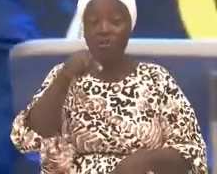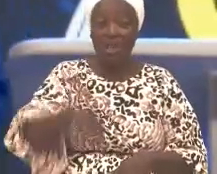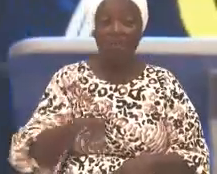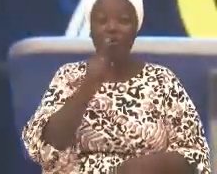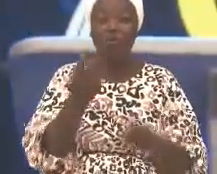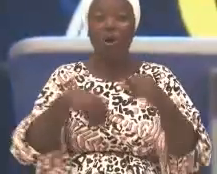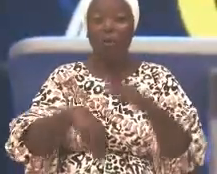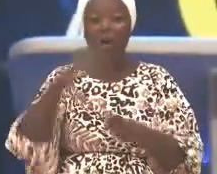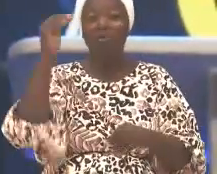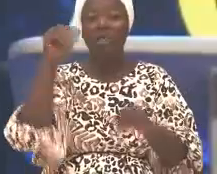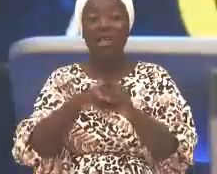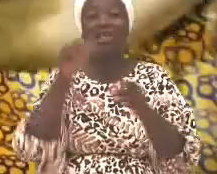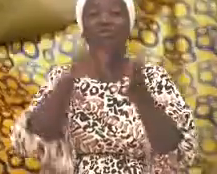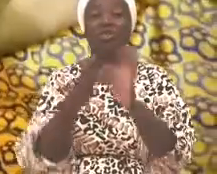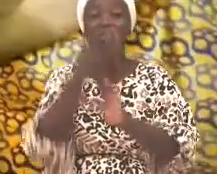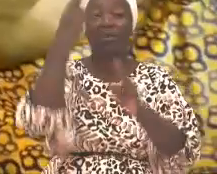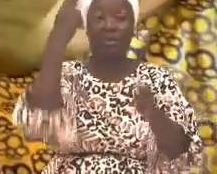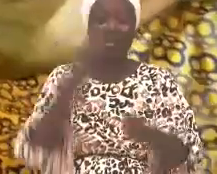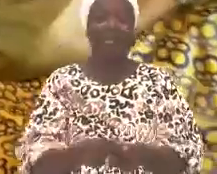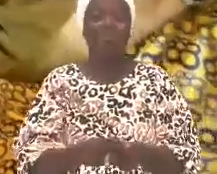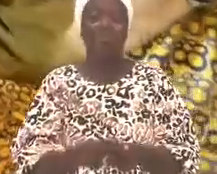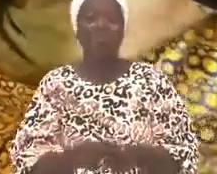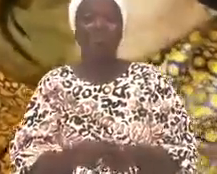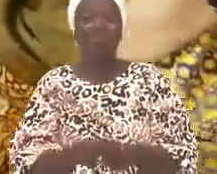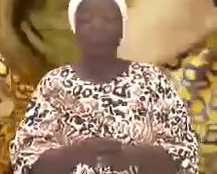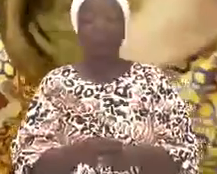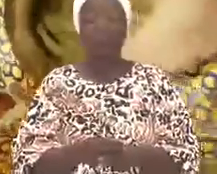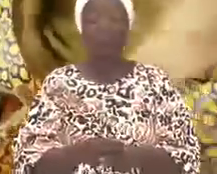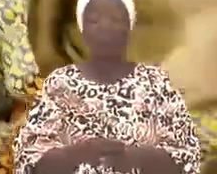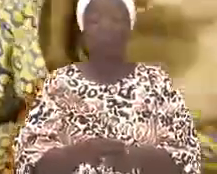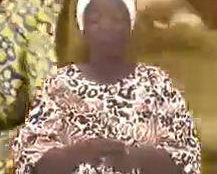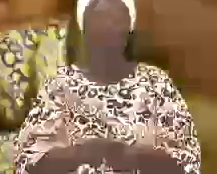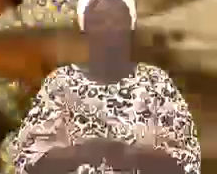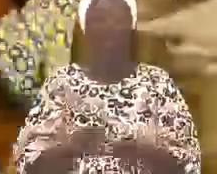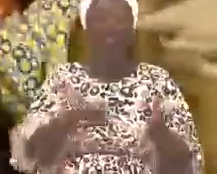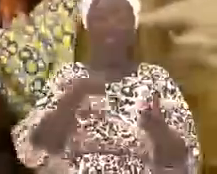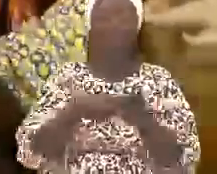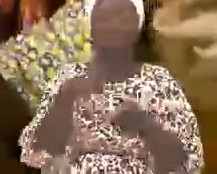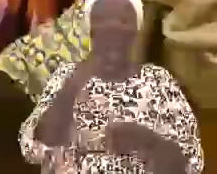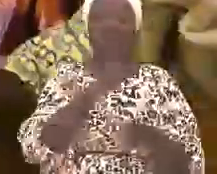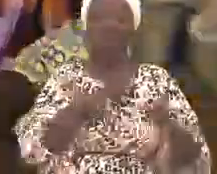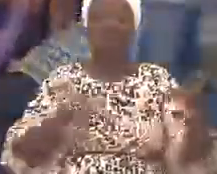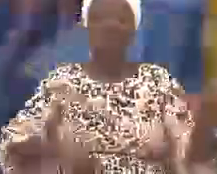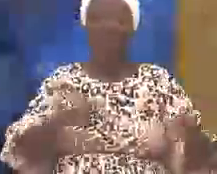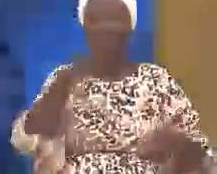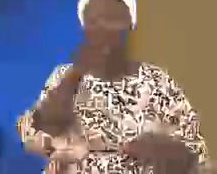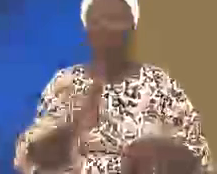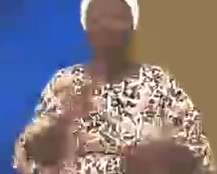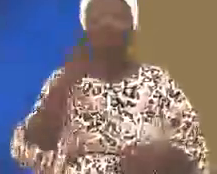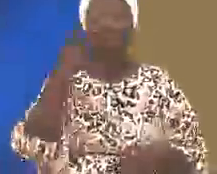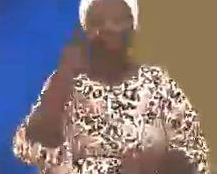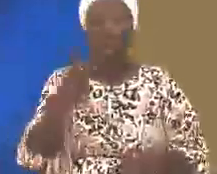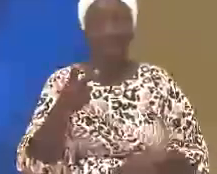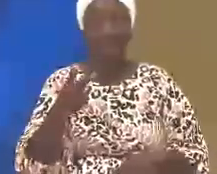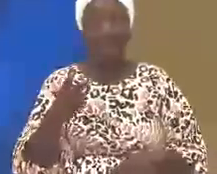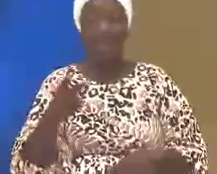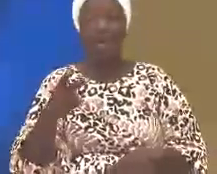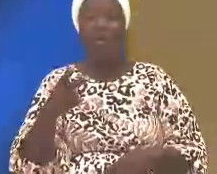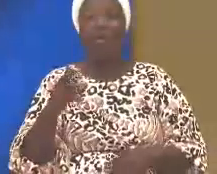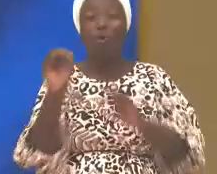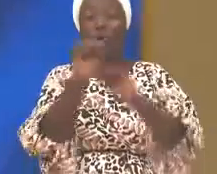forth in Jesus' name. Thus says the Lord God, behold, O my